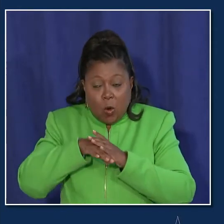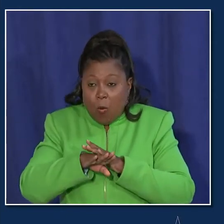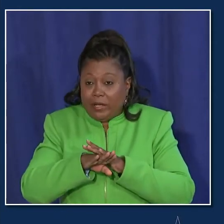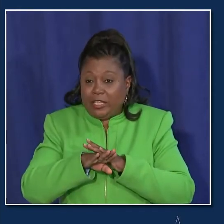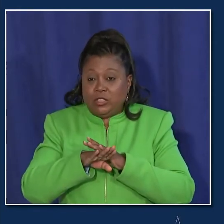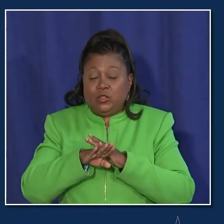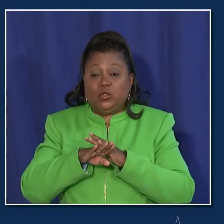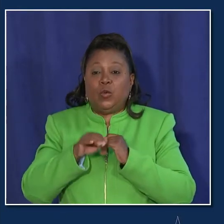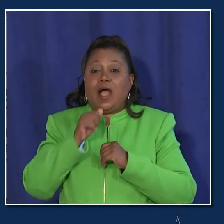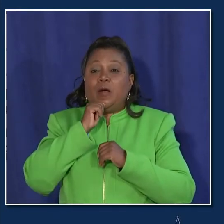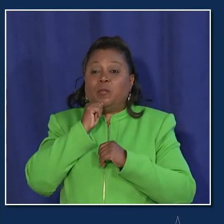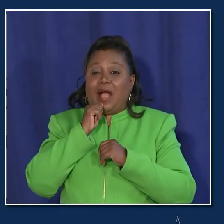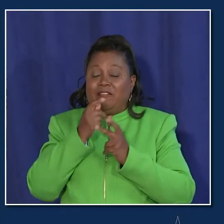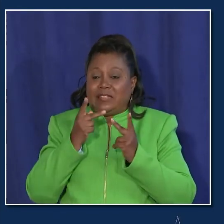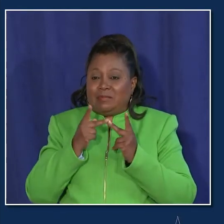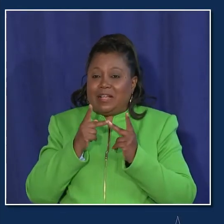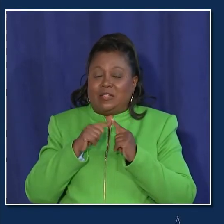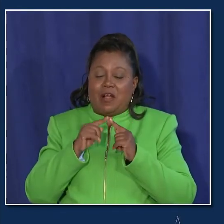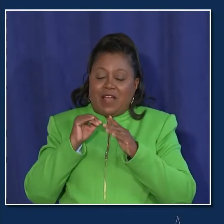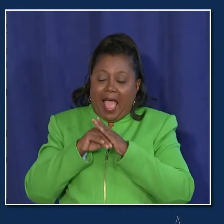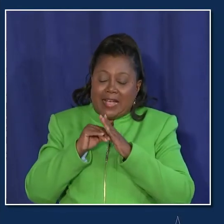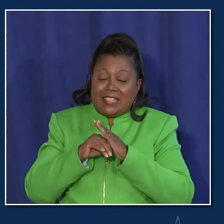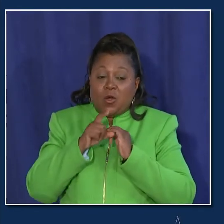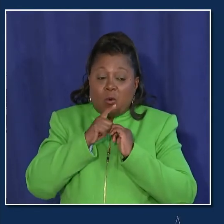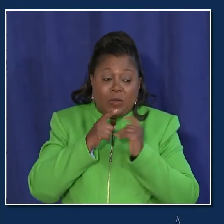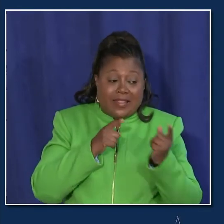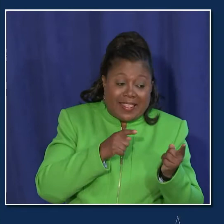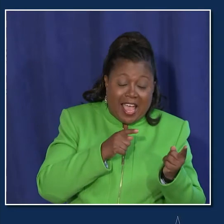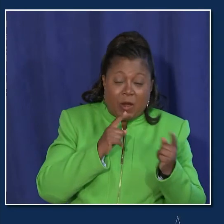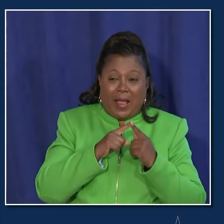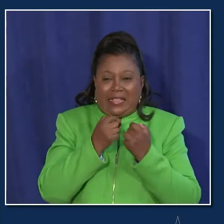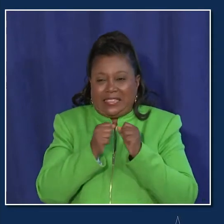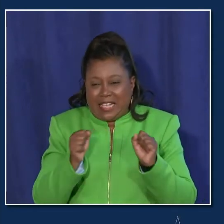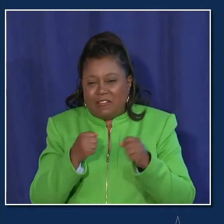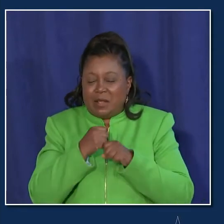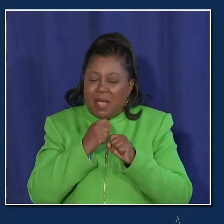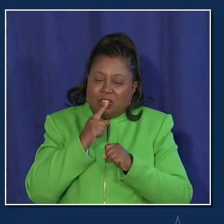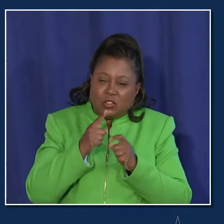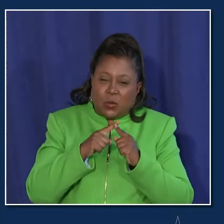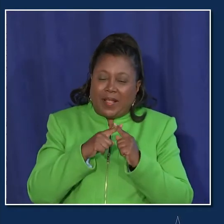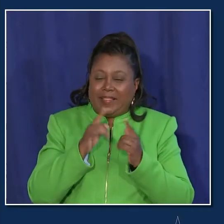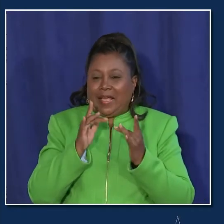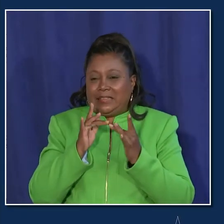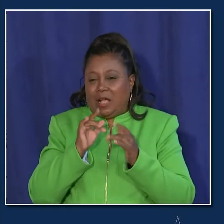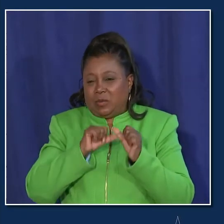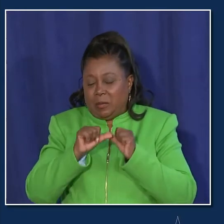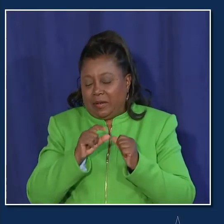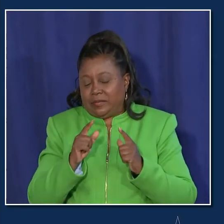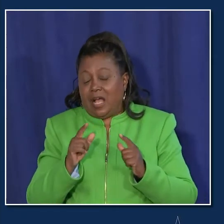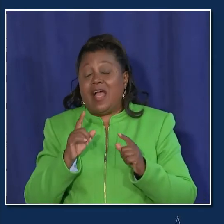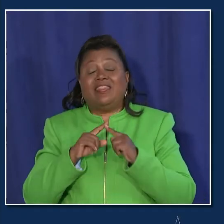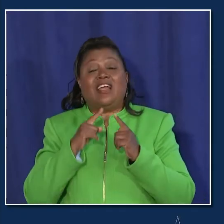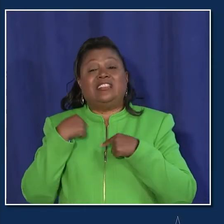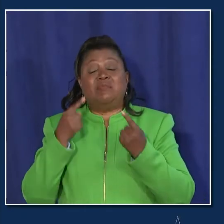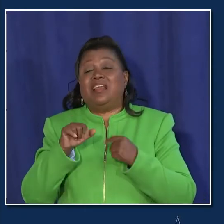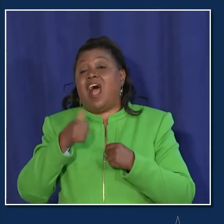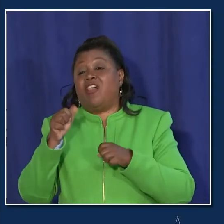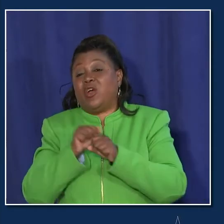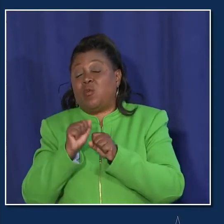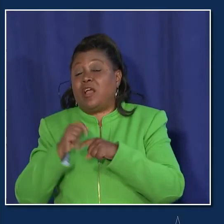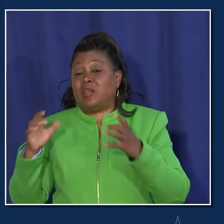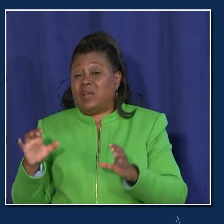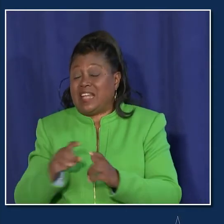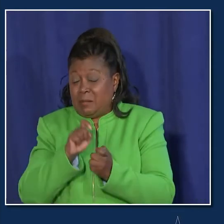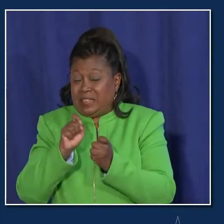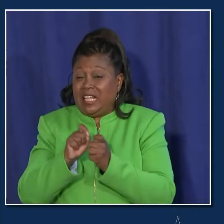a private setting in terms of access and who is there and safety and making sure they're in touch with each other, et cetera. There's been other work that we've